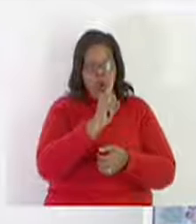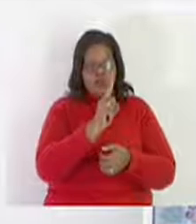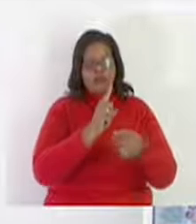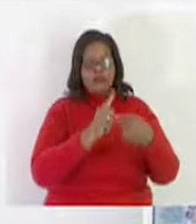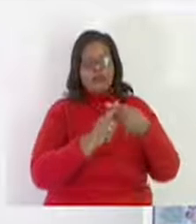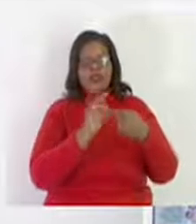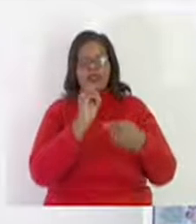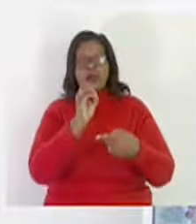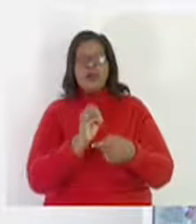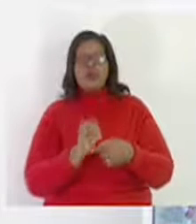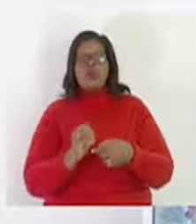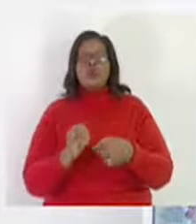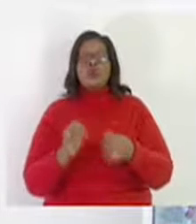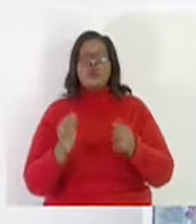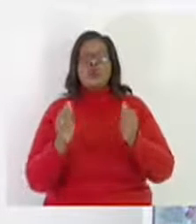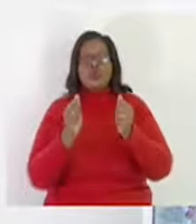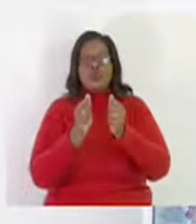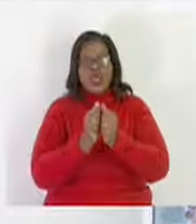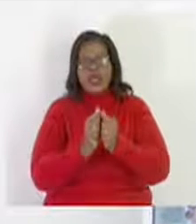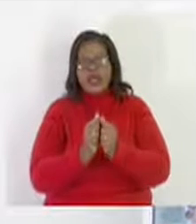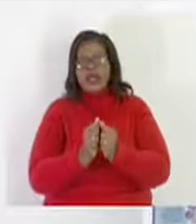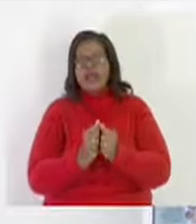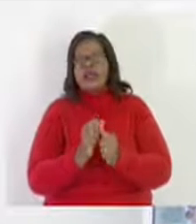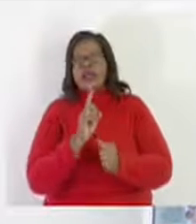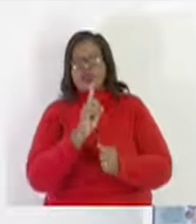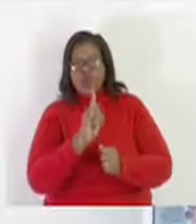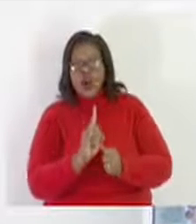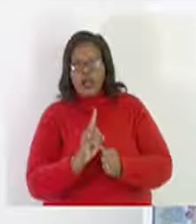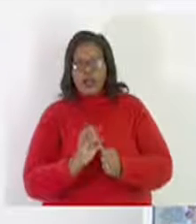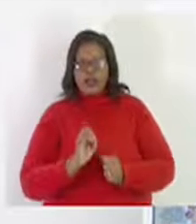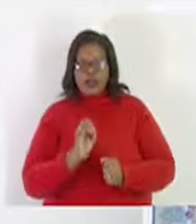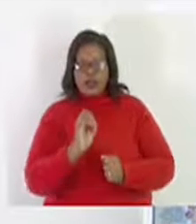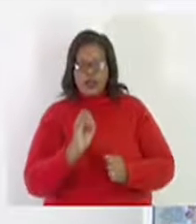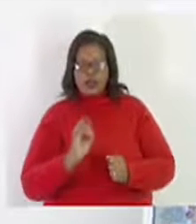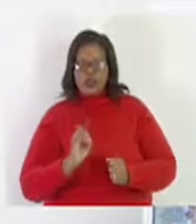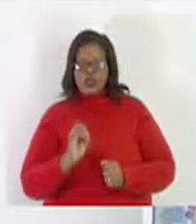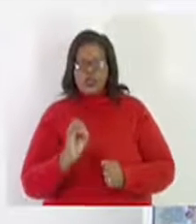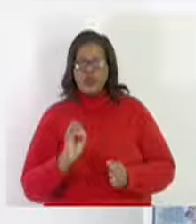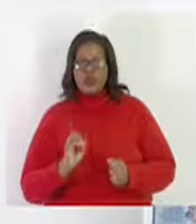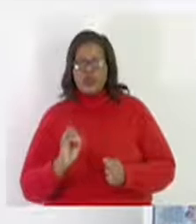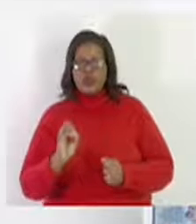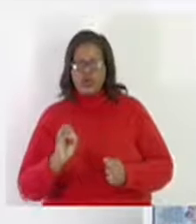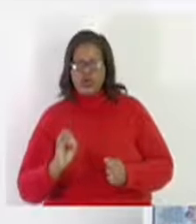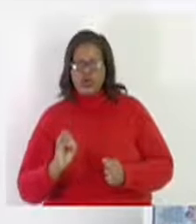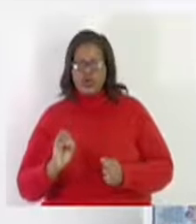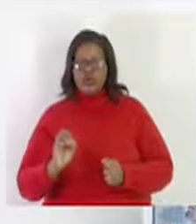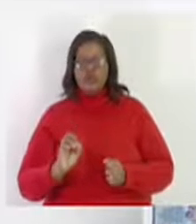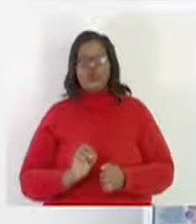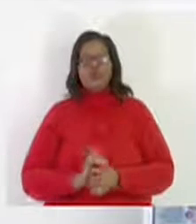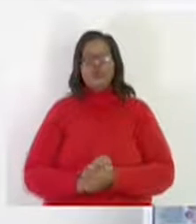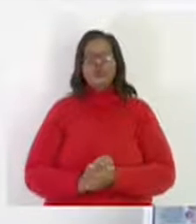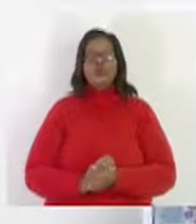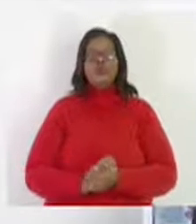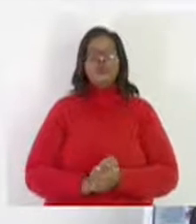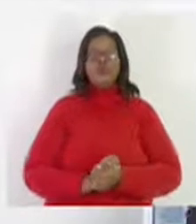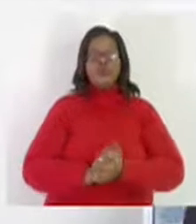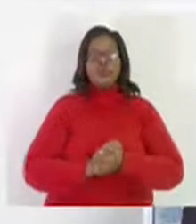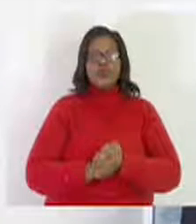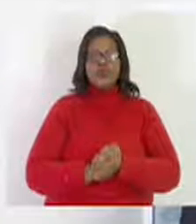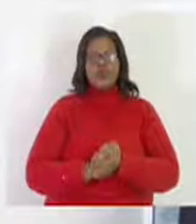0, place of that, a 0, place of that, a 0. Our answer is